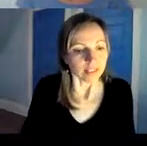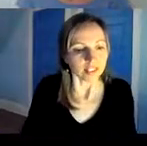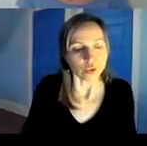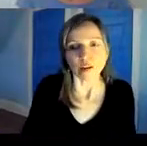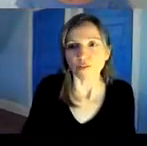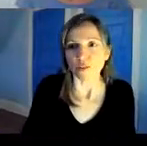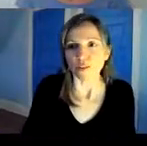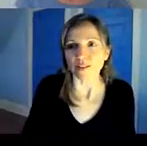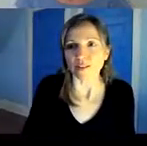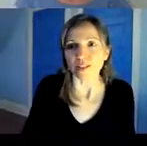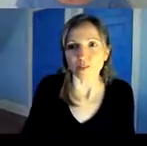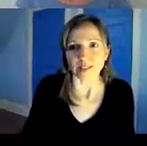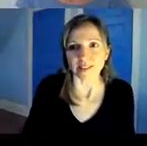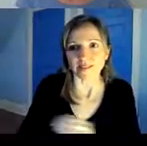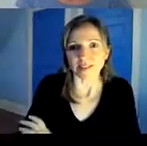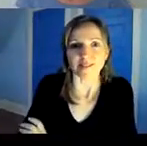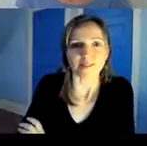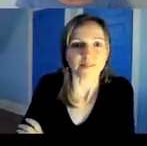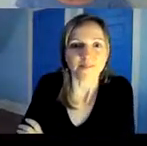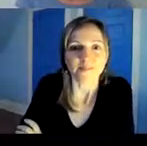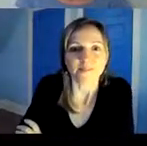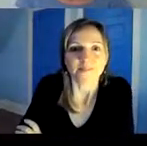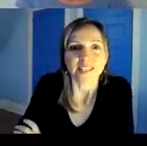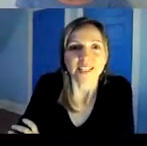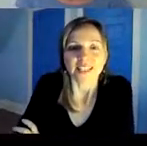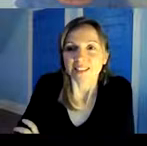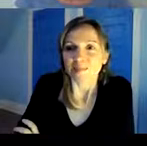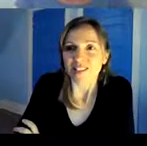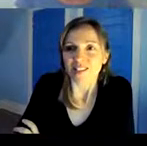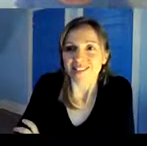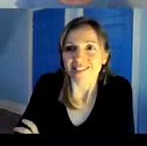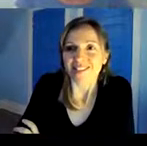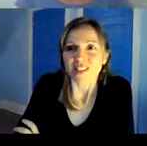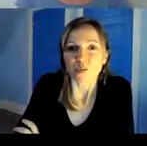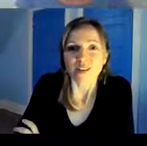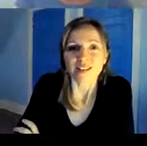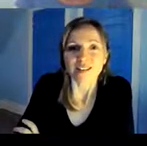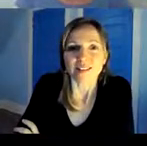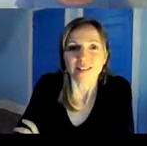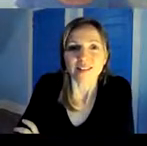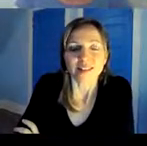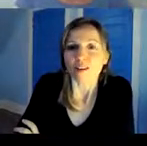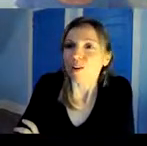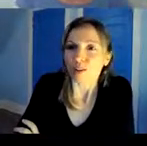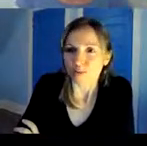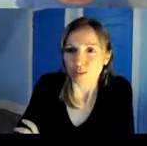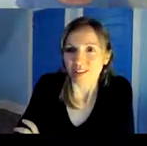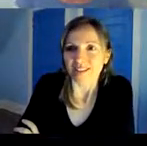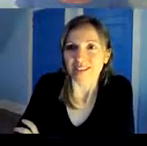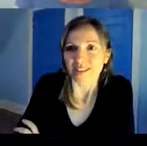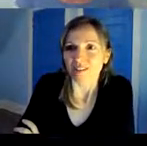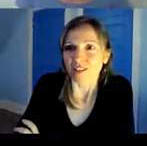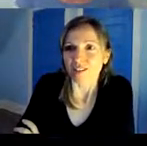So let's get to our first invasive plant of the night, garlic mustard. This one is all